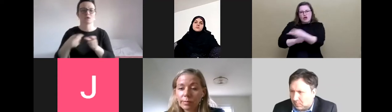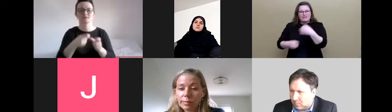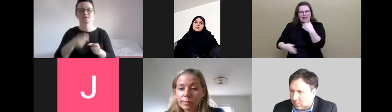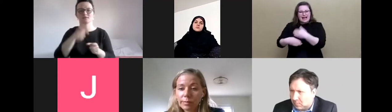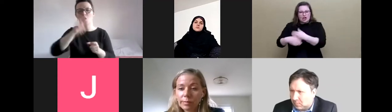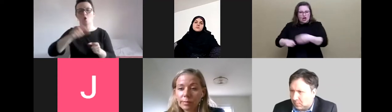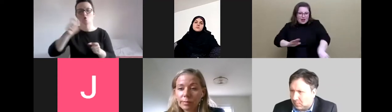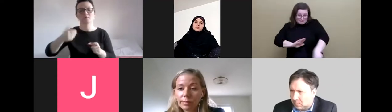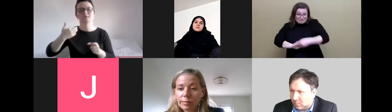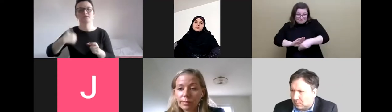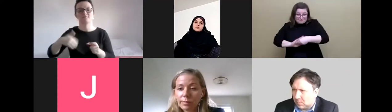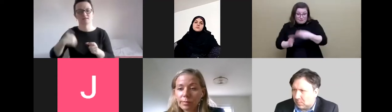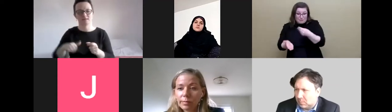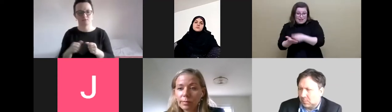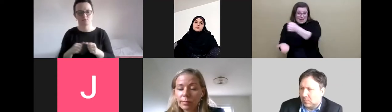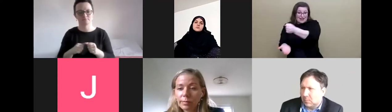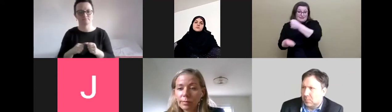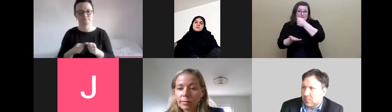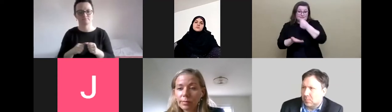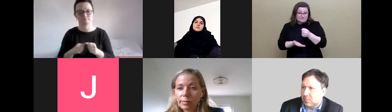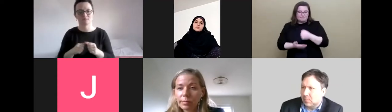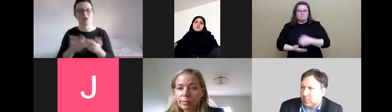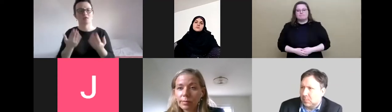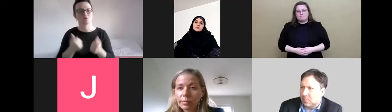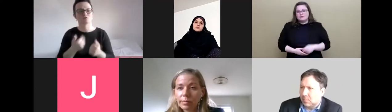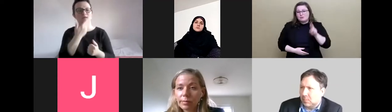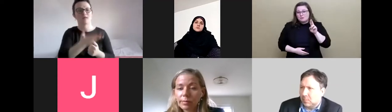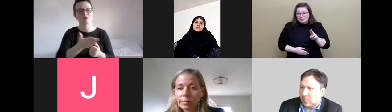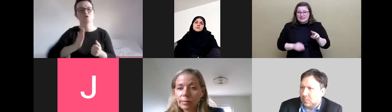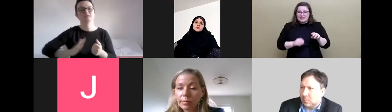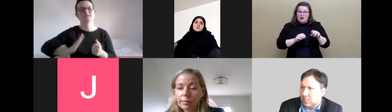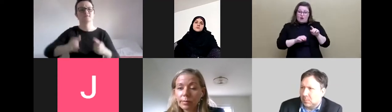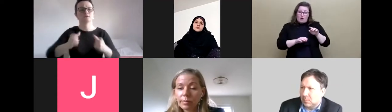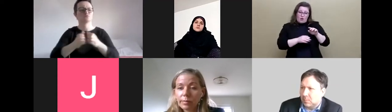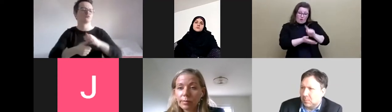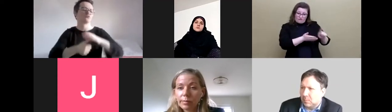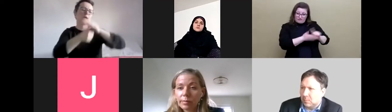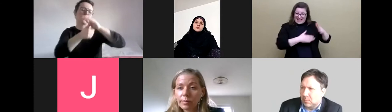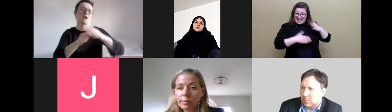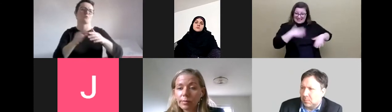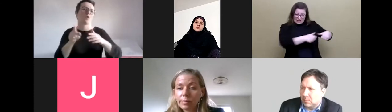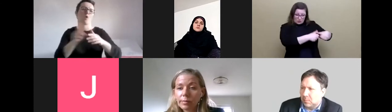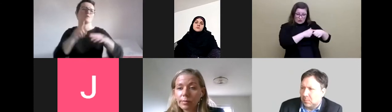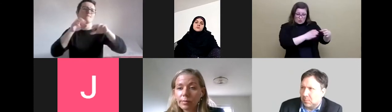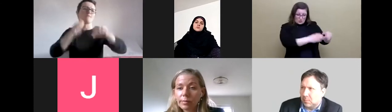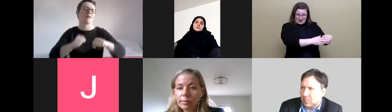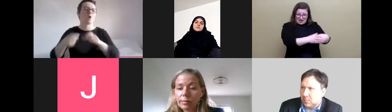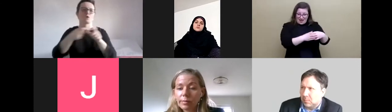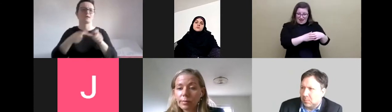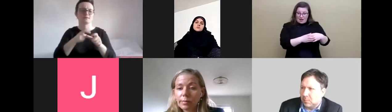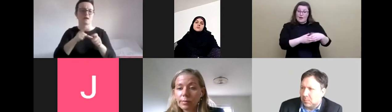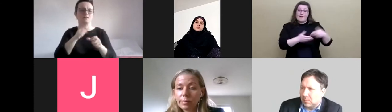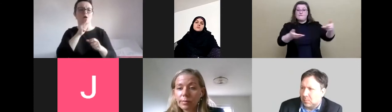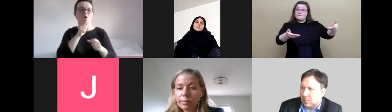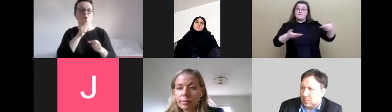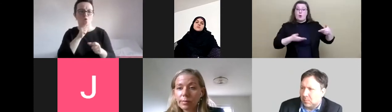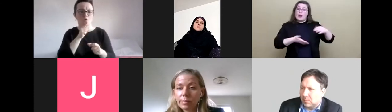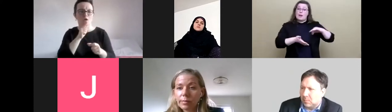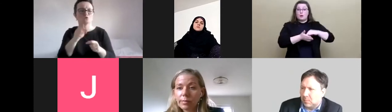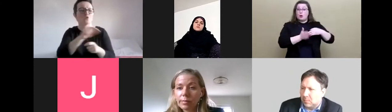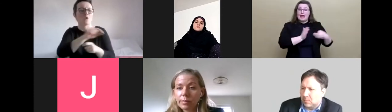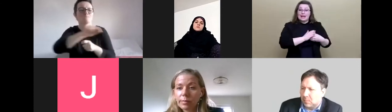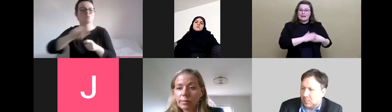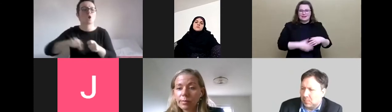In most cases, organizations of the disabled do not receive projects. NGOs